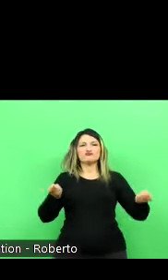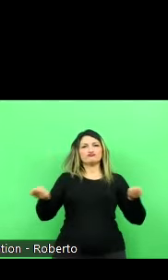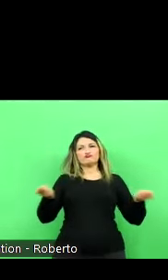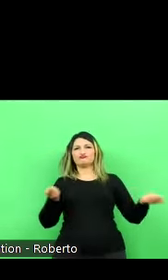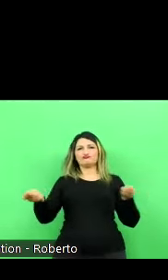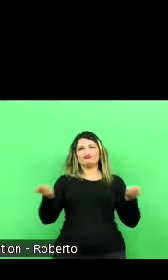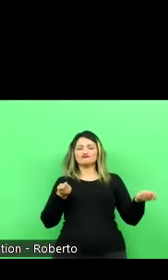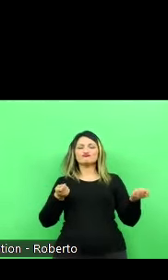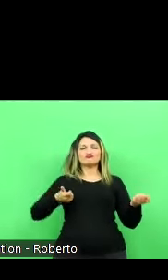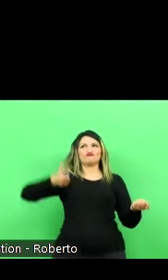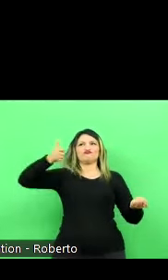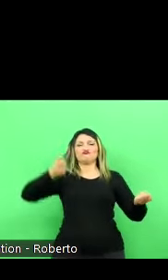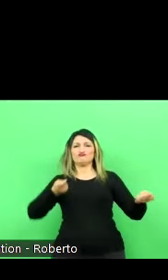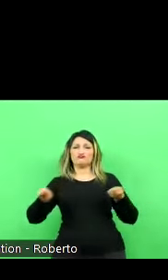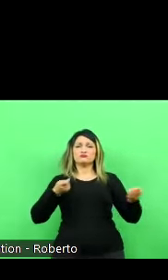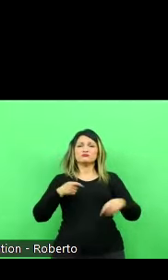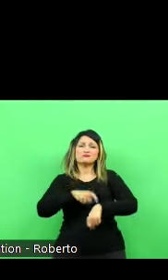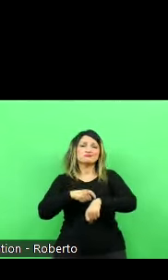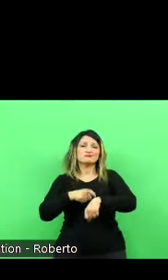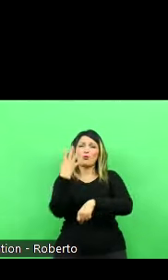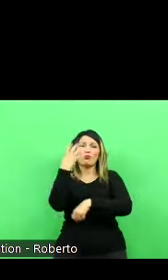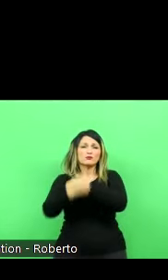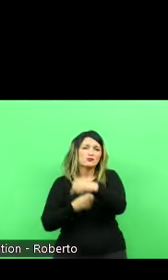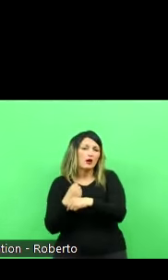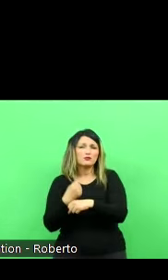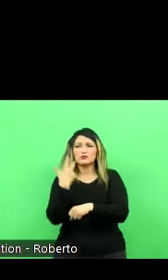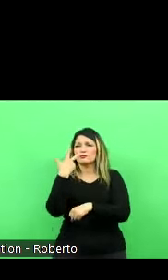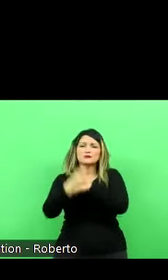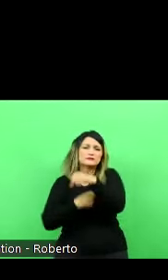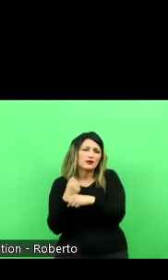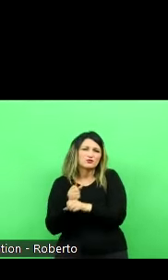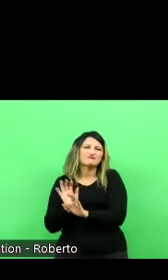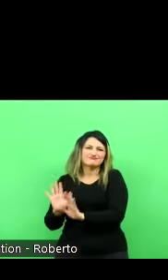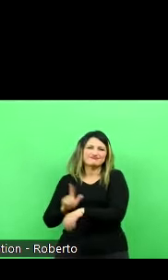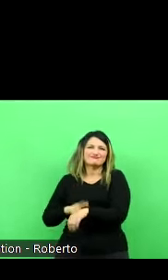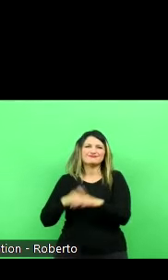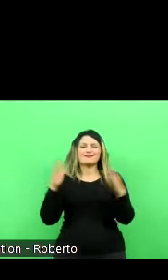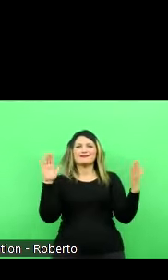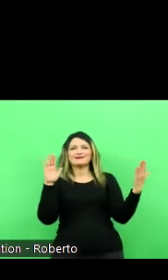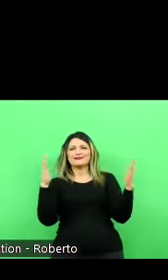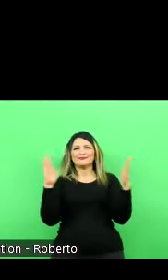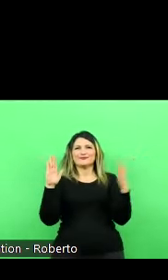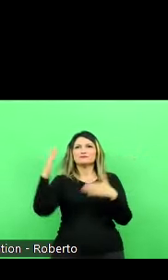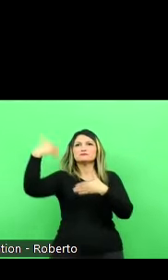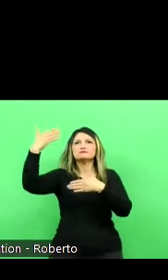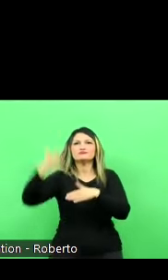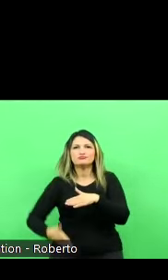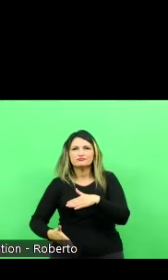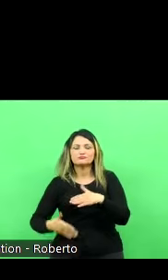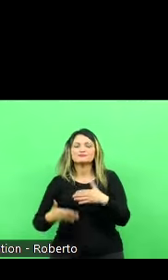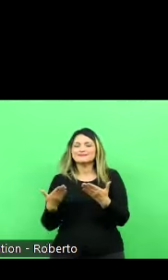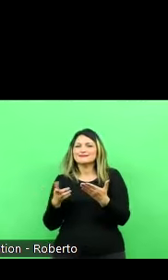impact immediate measures. So what do? We include this in development. So if we